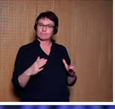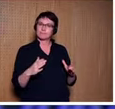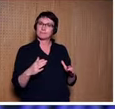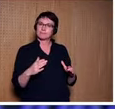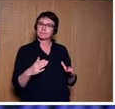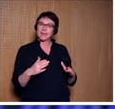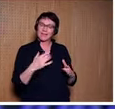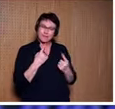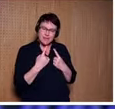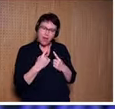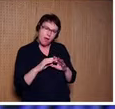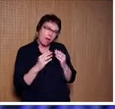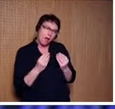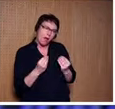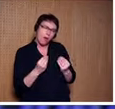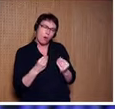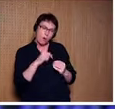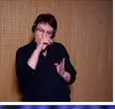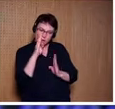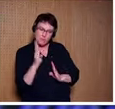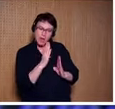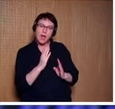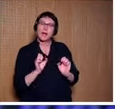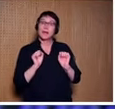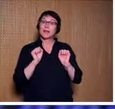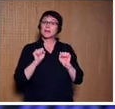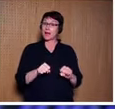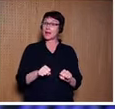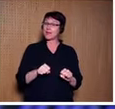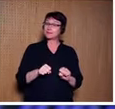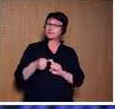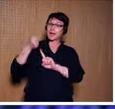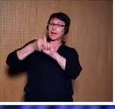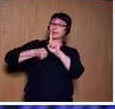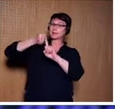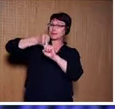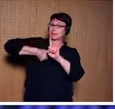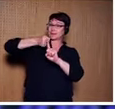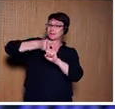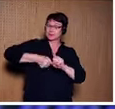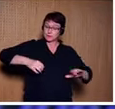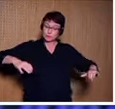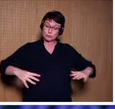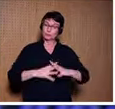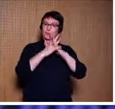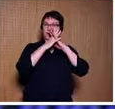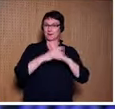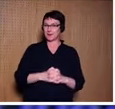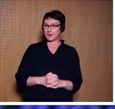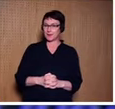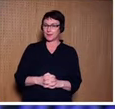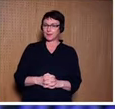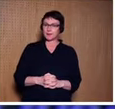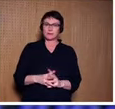plural, intergenerational activism. We need to learn from and amplify the work